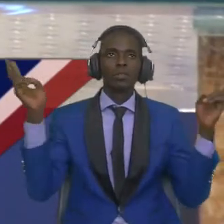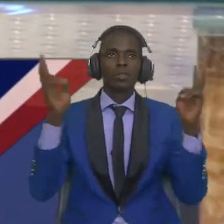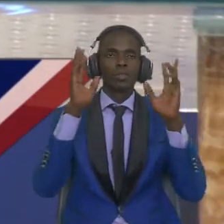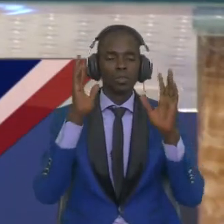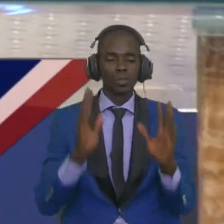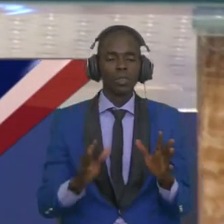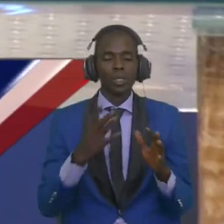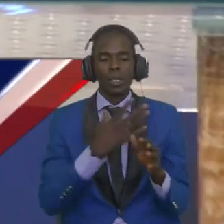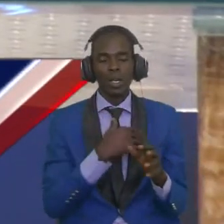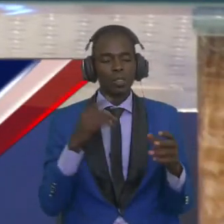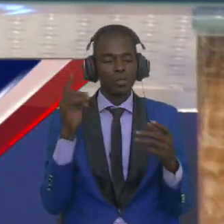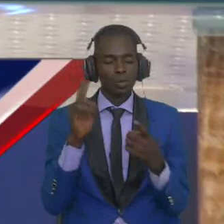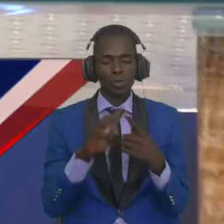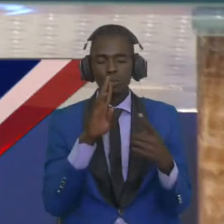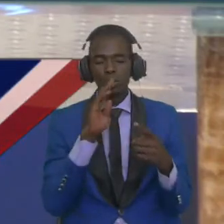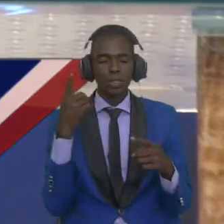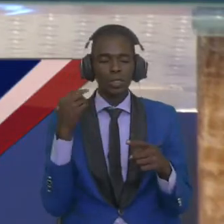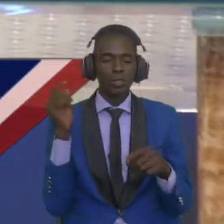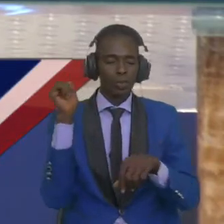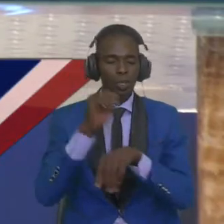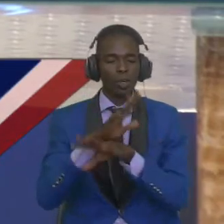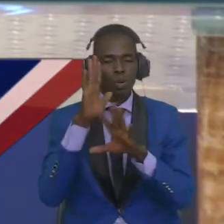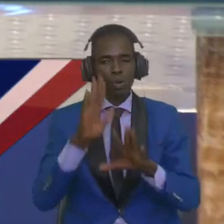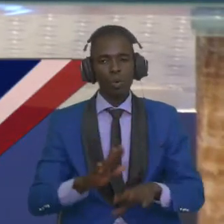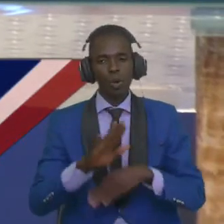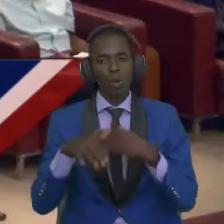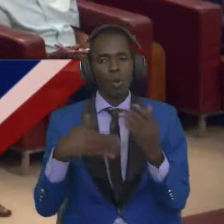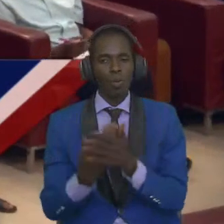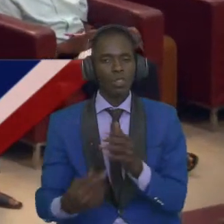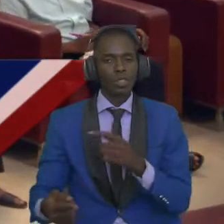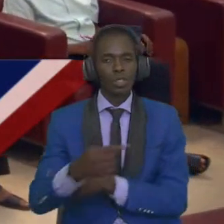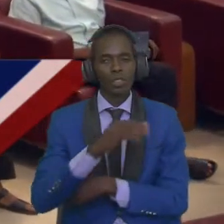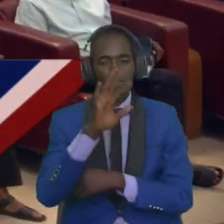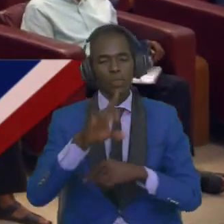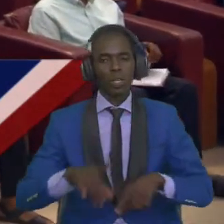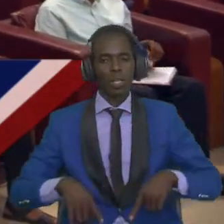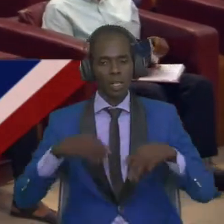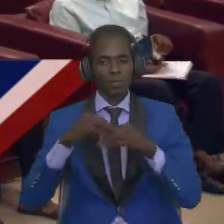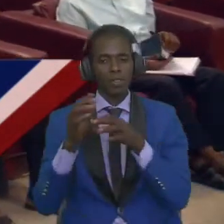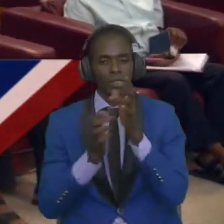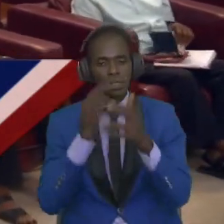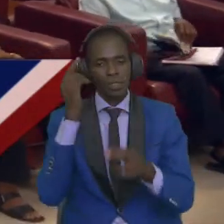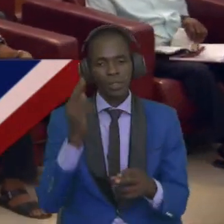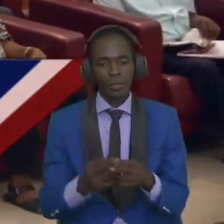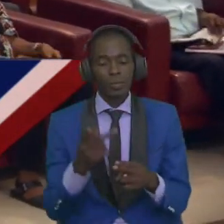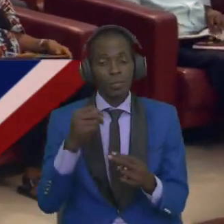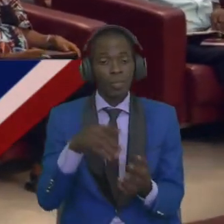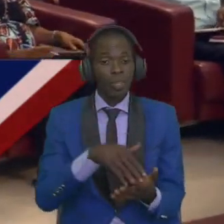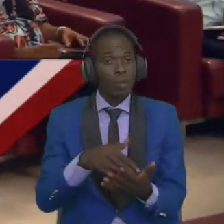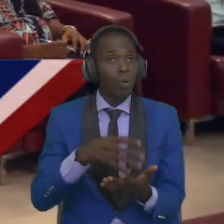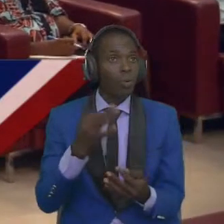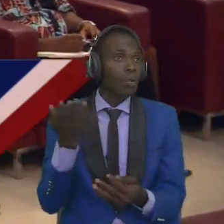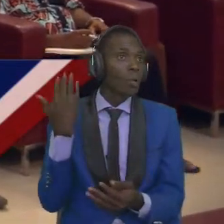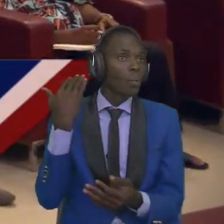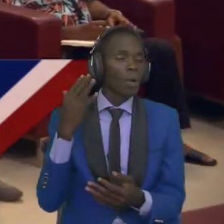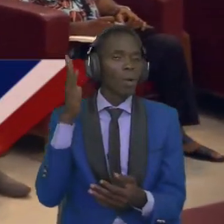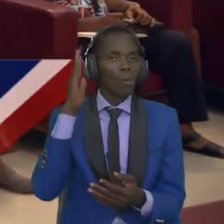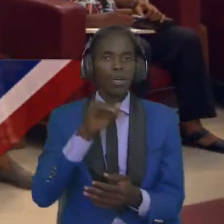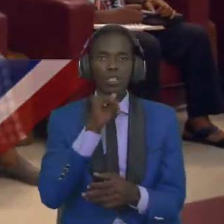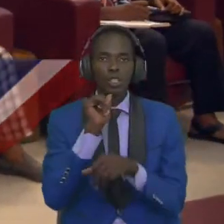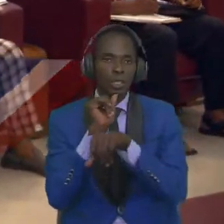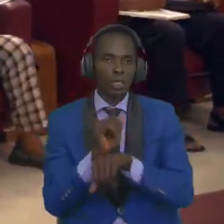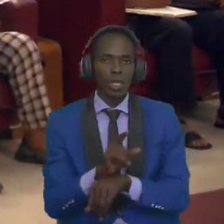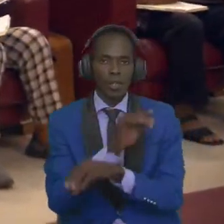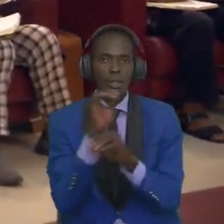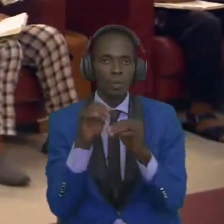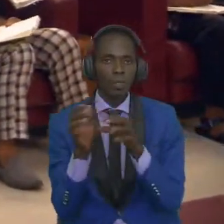overcomer all through the days of your life in Jesus' name. The weakness of the past will not tie you